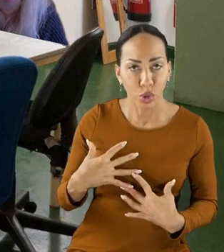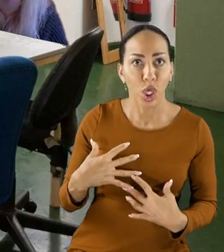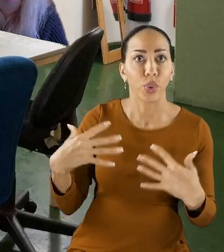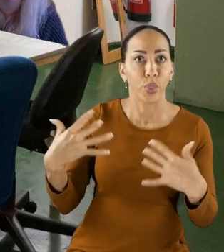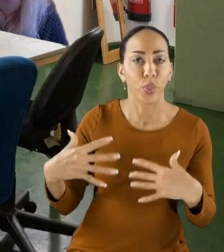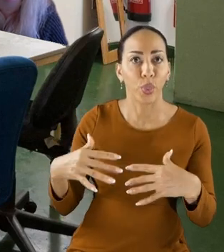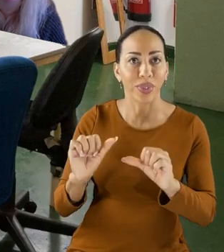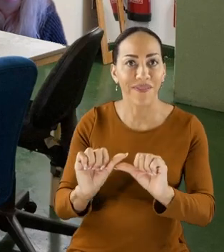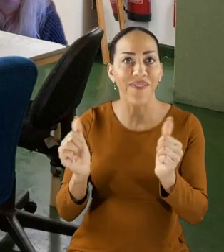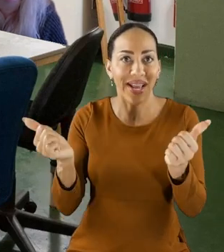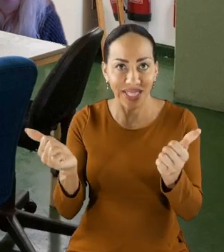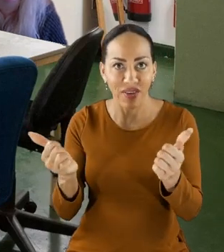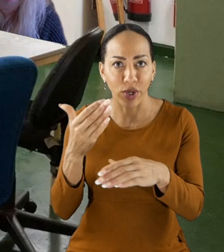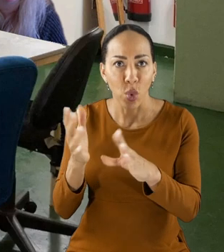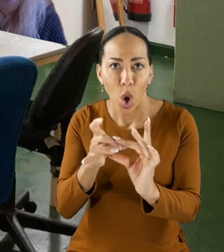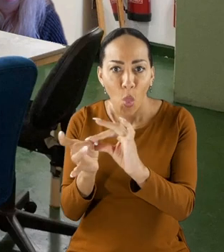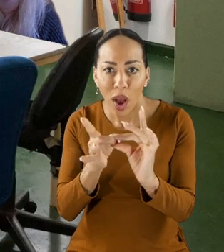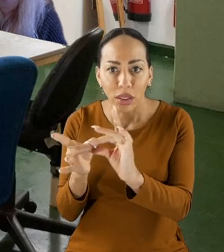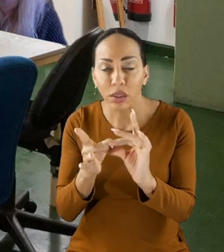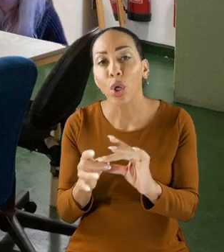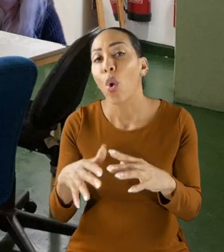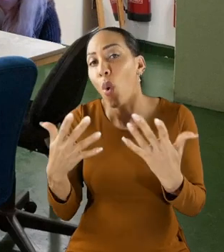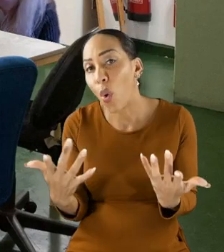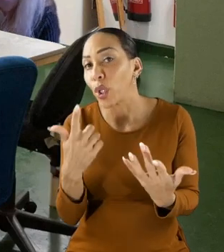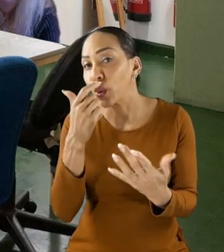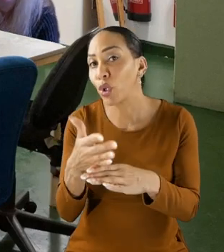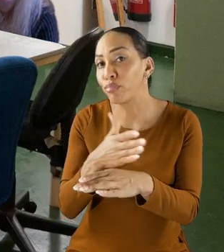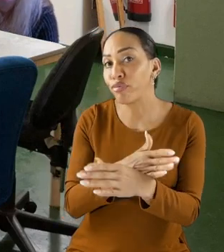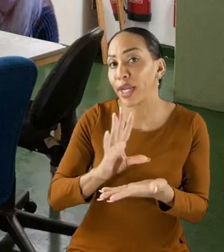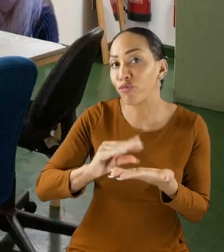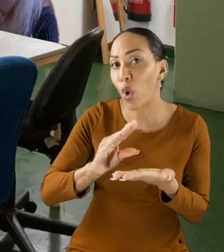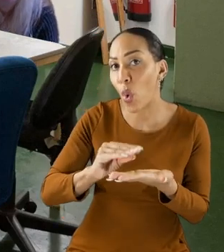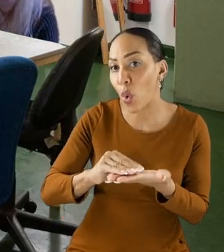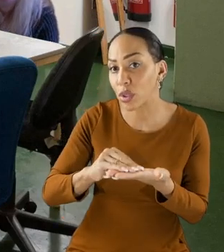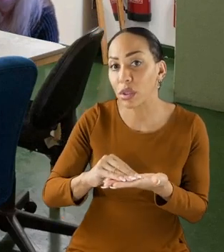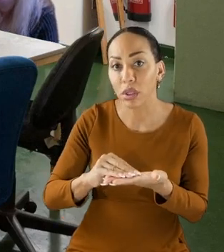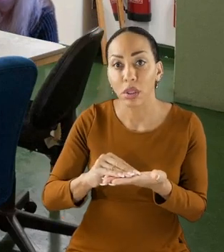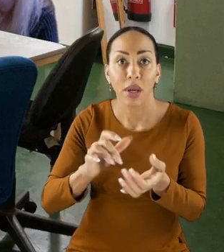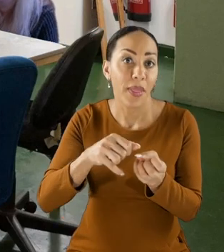together. There's also a technique of pre-recording